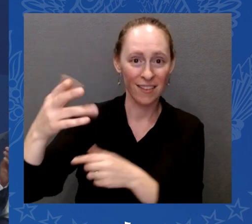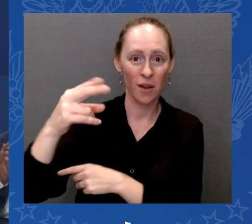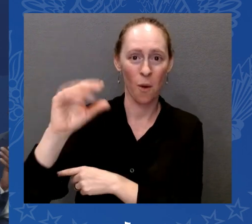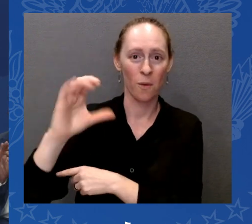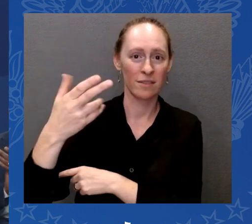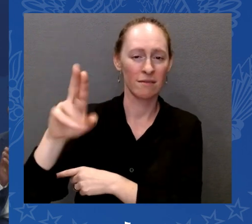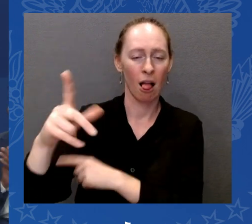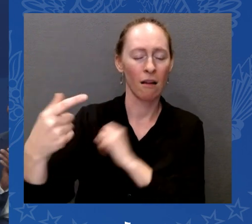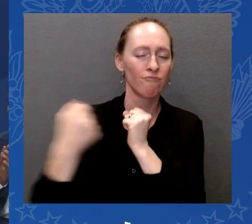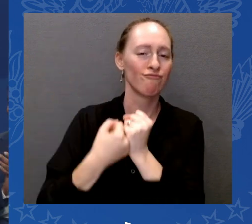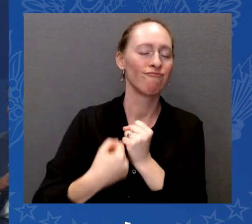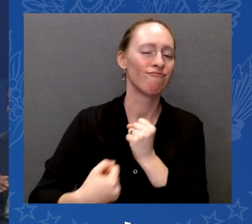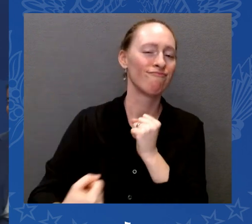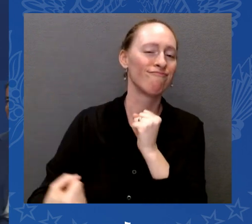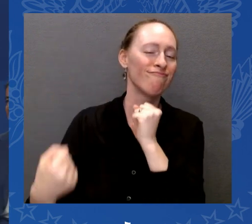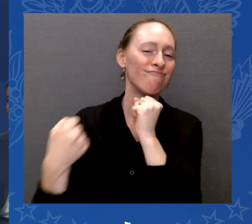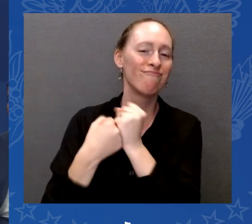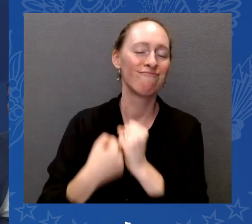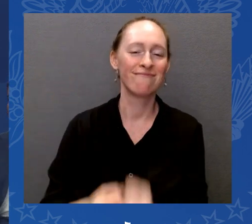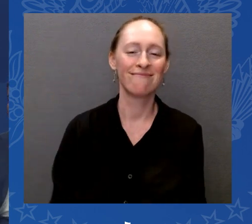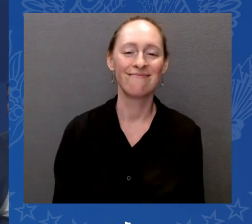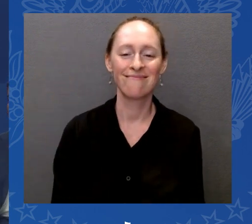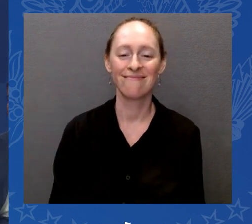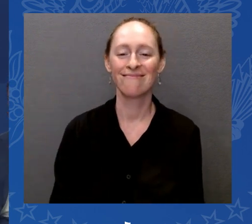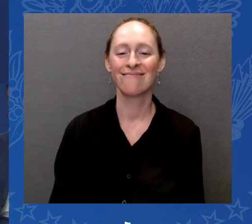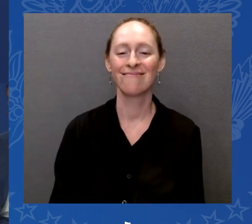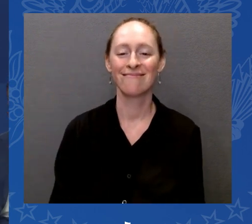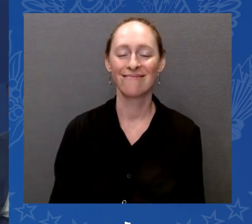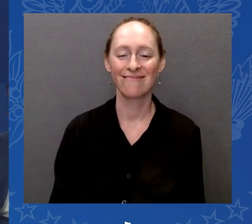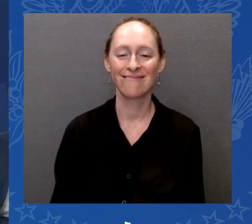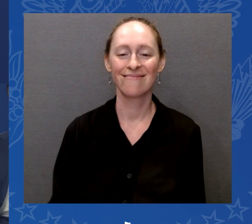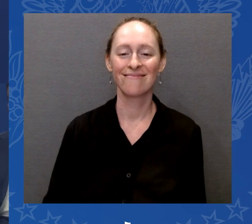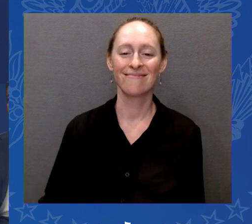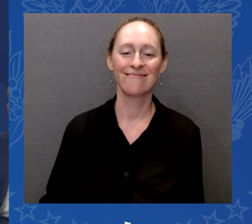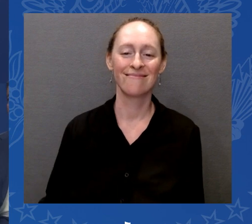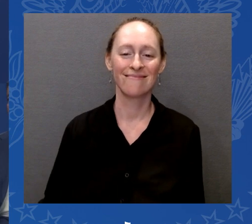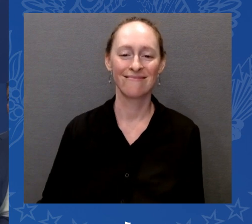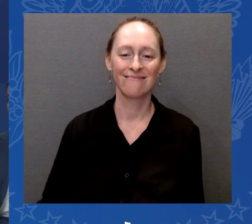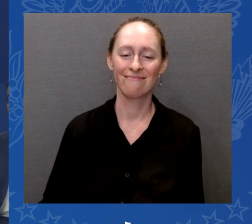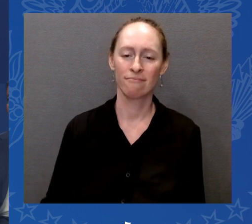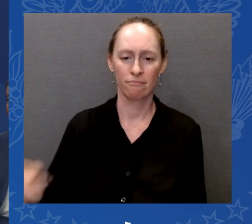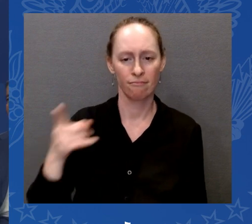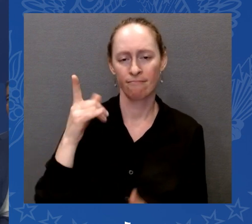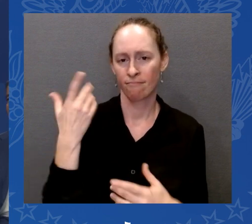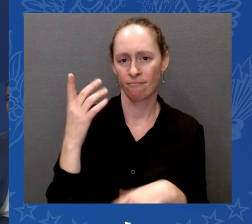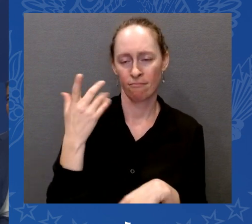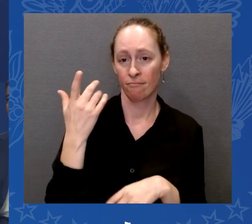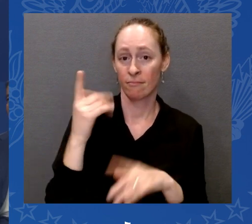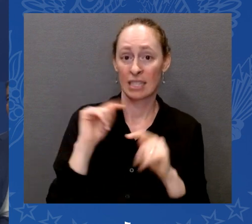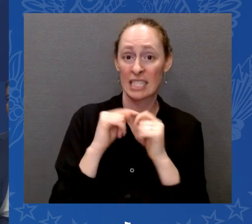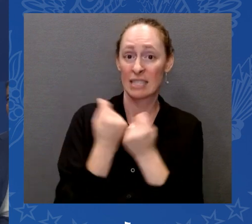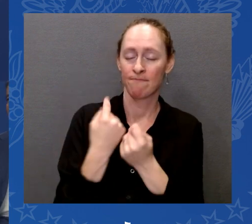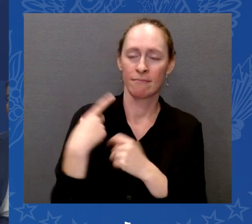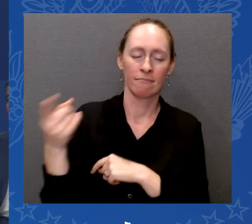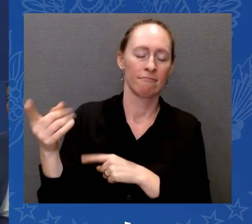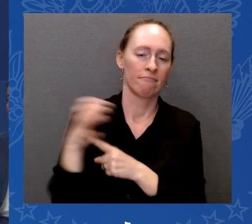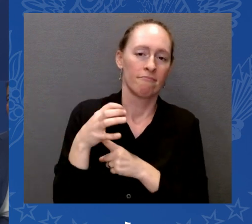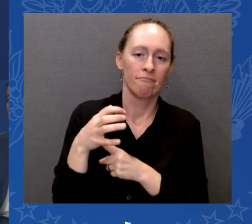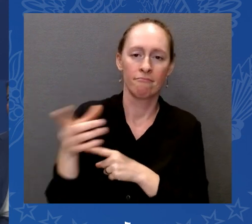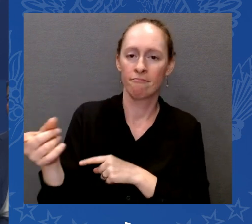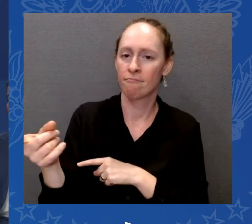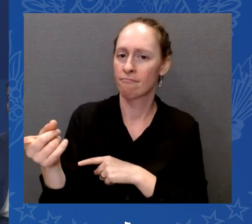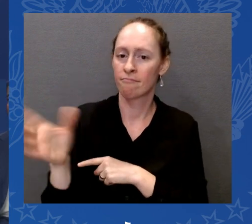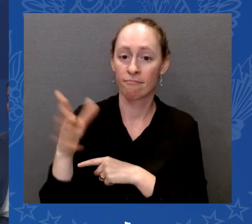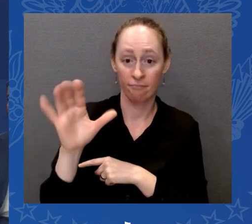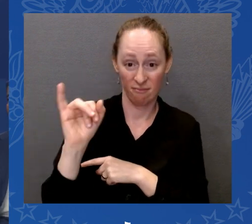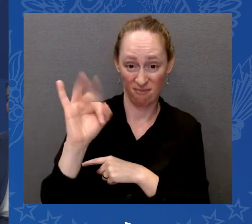We make an unstoppable team, and if I didn't have her fighting alongside me for New York, we wouldn't be here celebrating